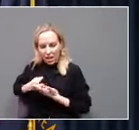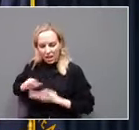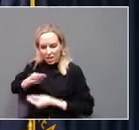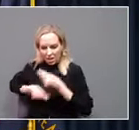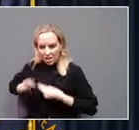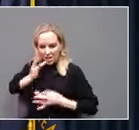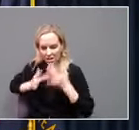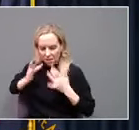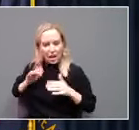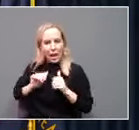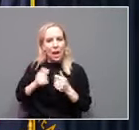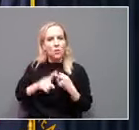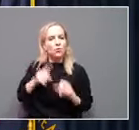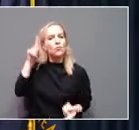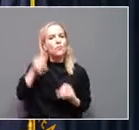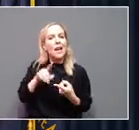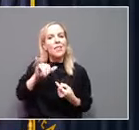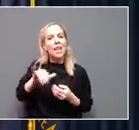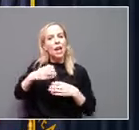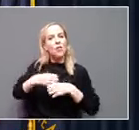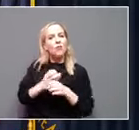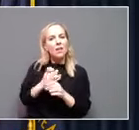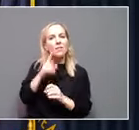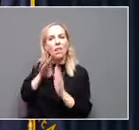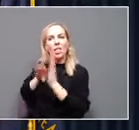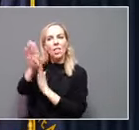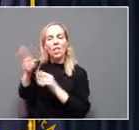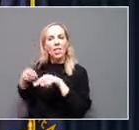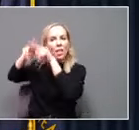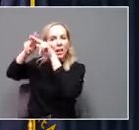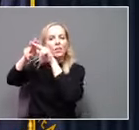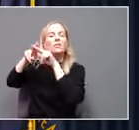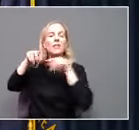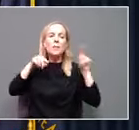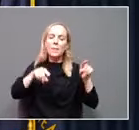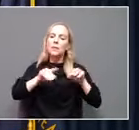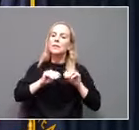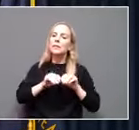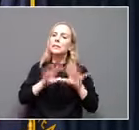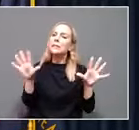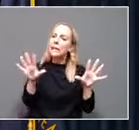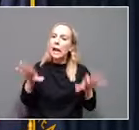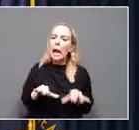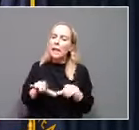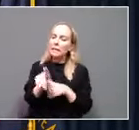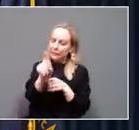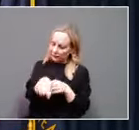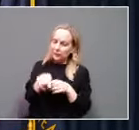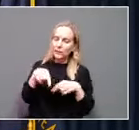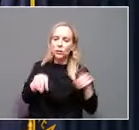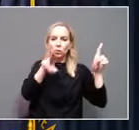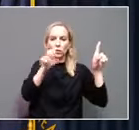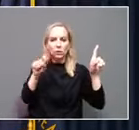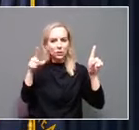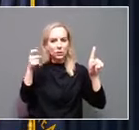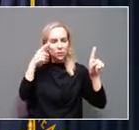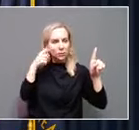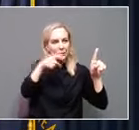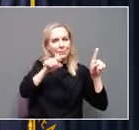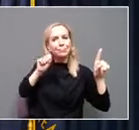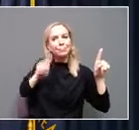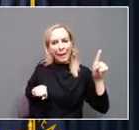and rising inflation, it's clear legislative action is needed. This is the type of action that the U.S. government could absorb. It would be